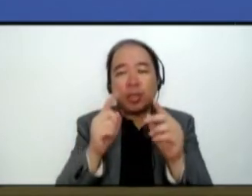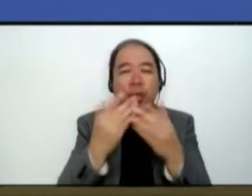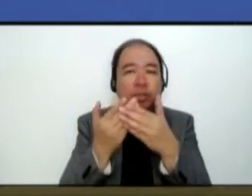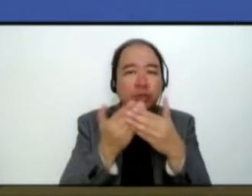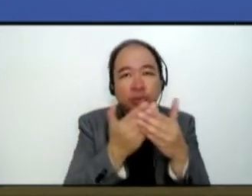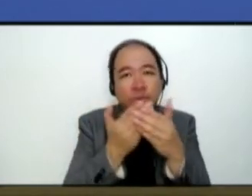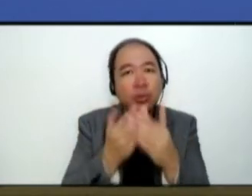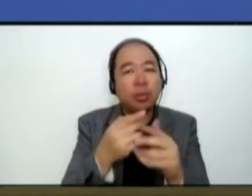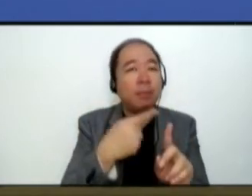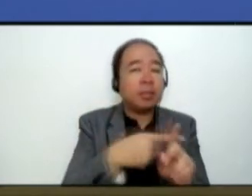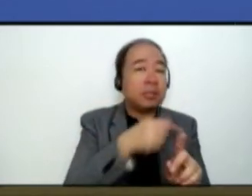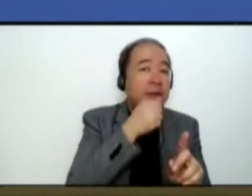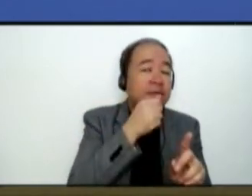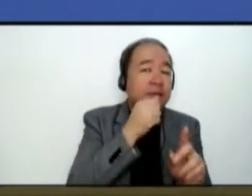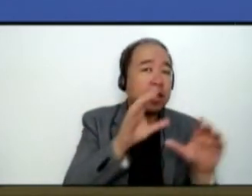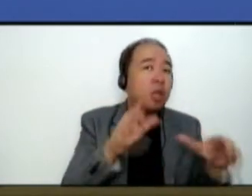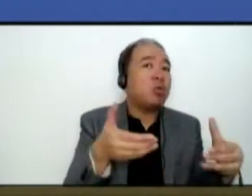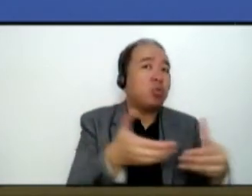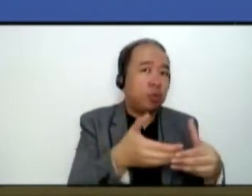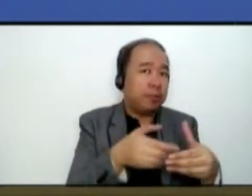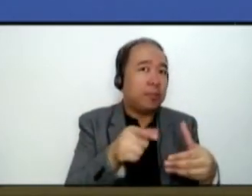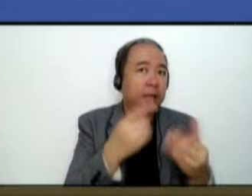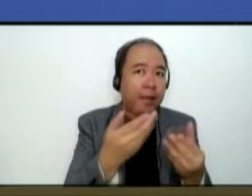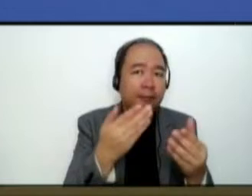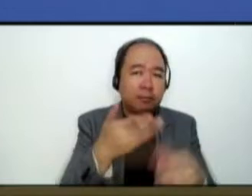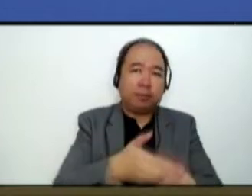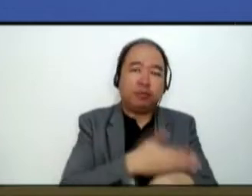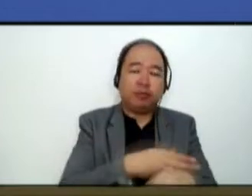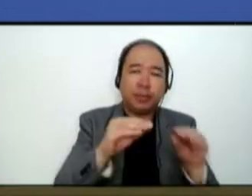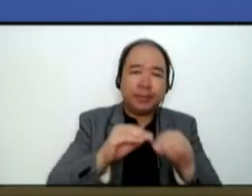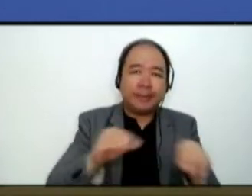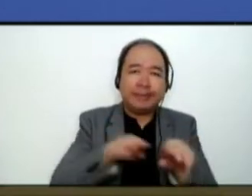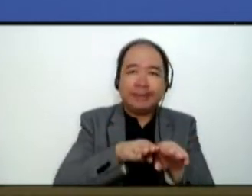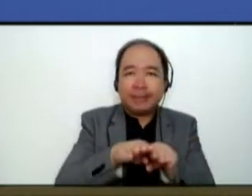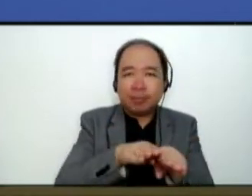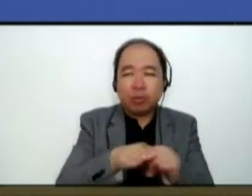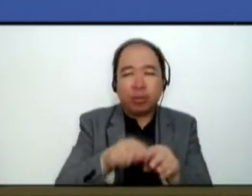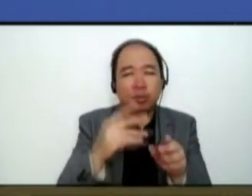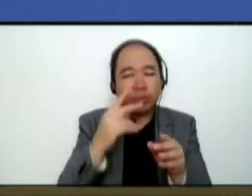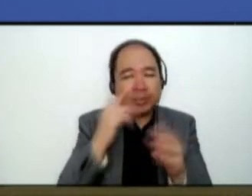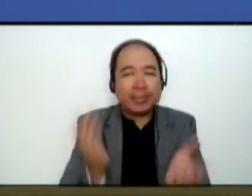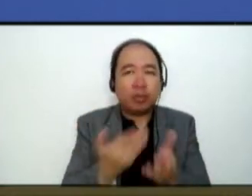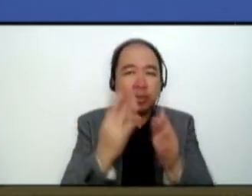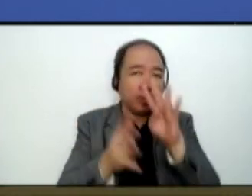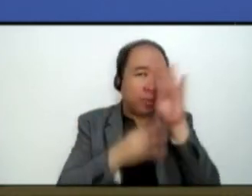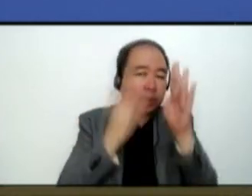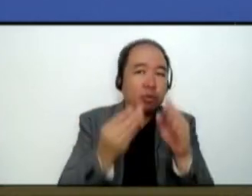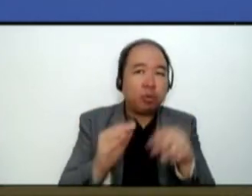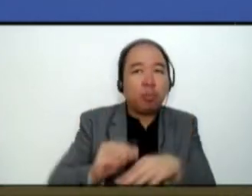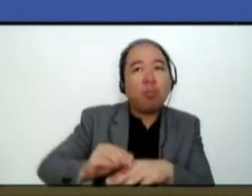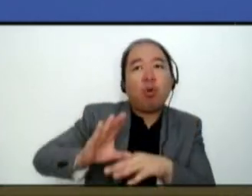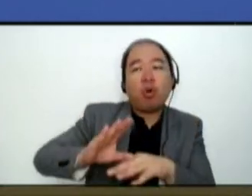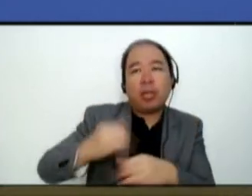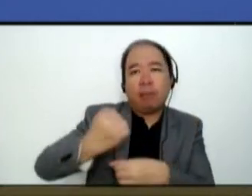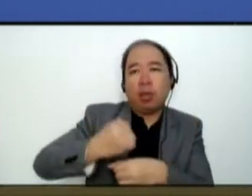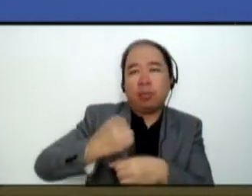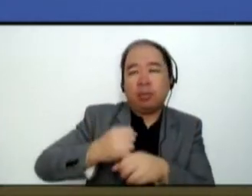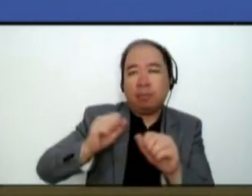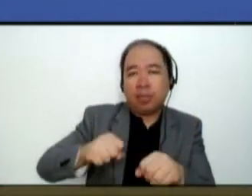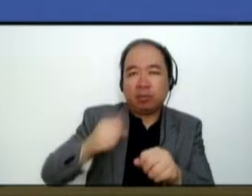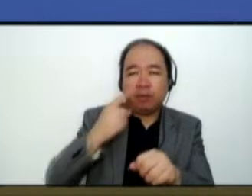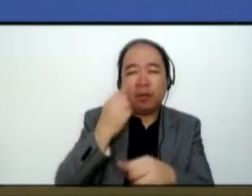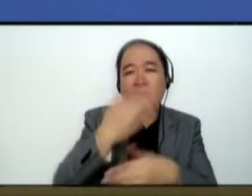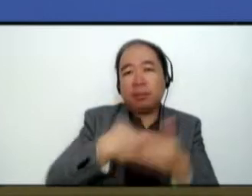sectors aims to enhance skill training and foster innovation to increase employment rates for persons with disabilities.